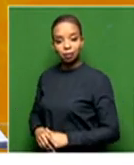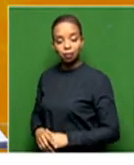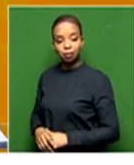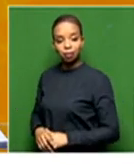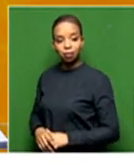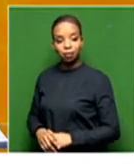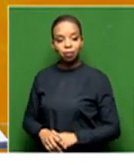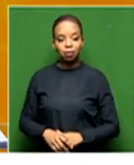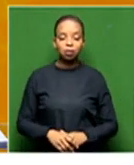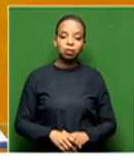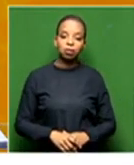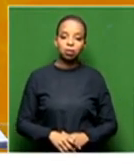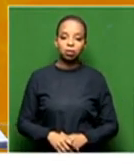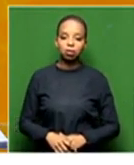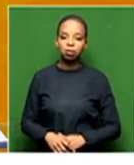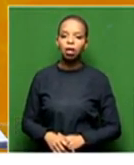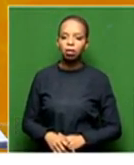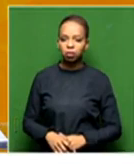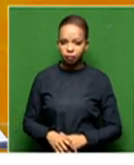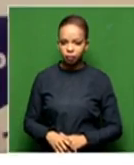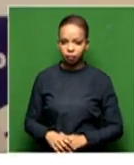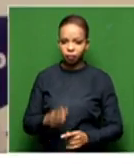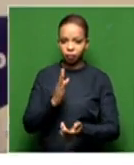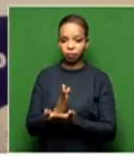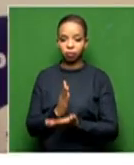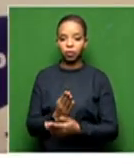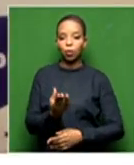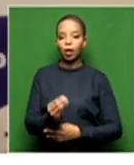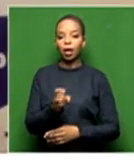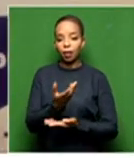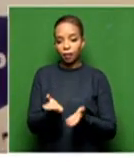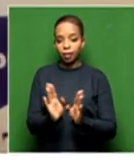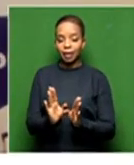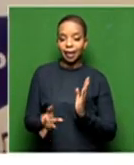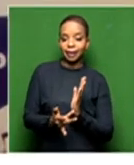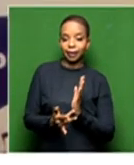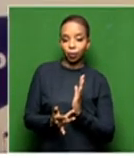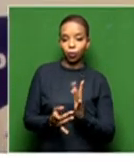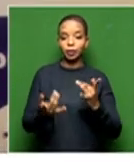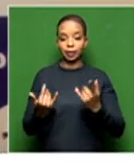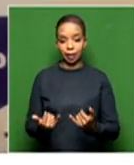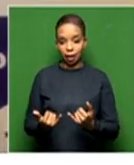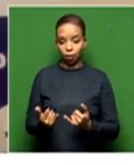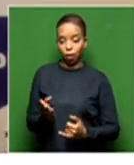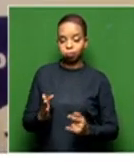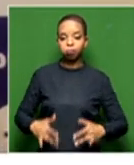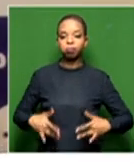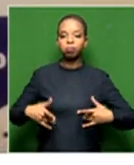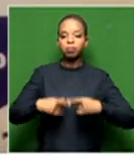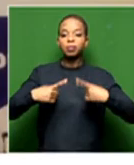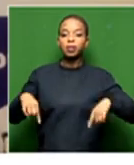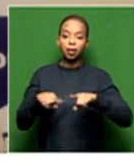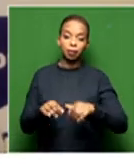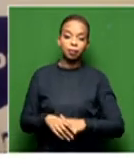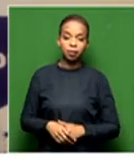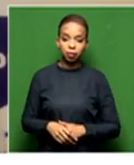Well, very much so. I mean, we have these technologies starting to emerge into our lives now. When you speak, if you speak into